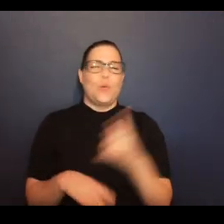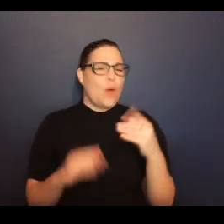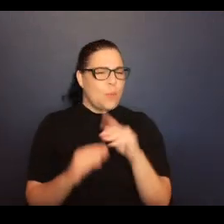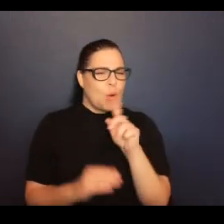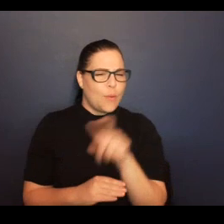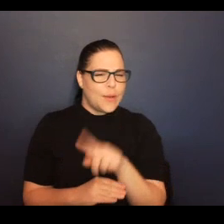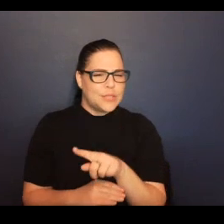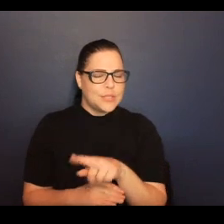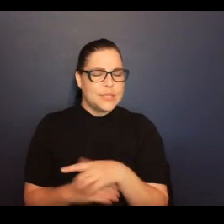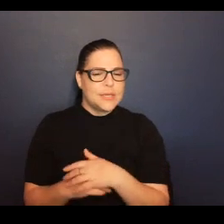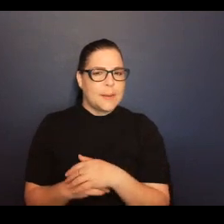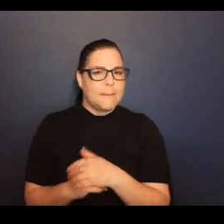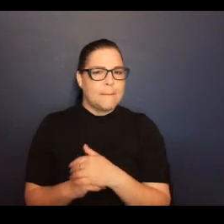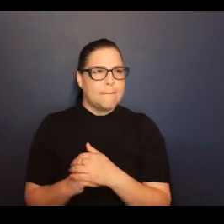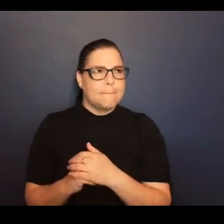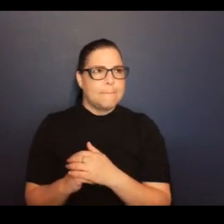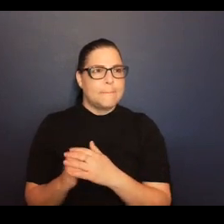on this.